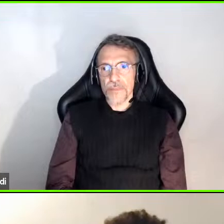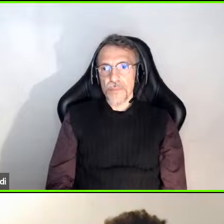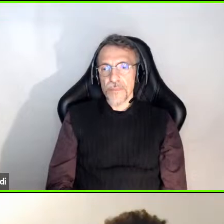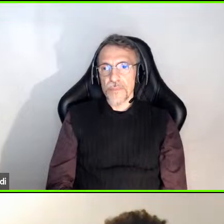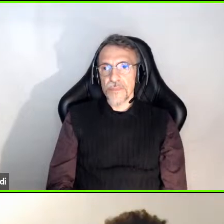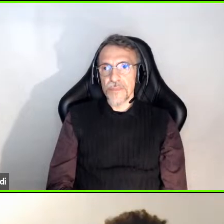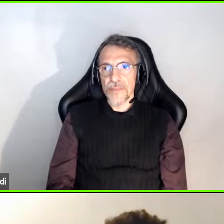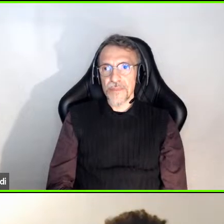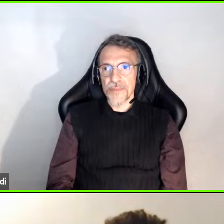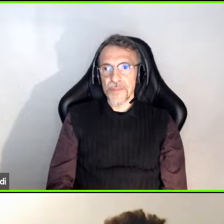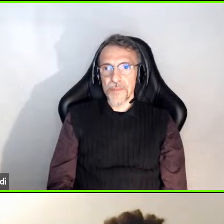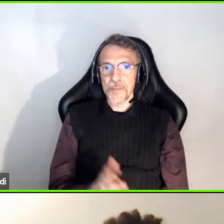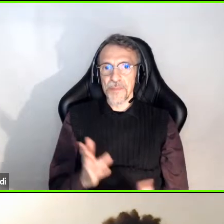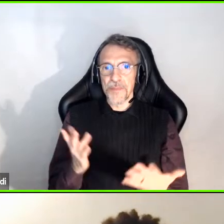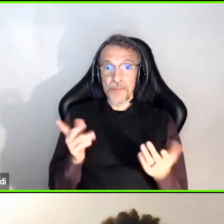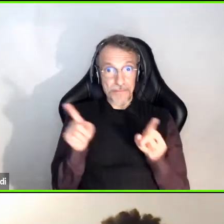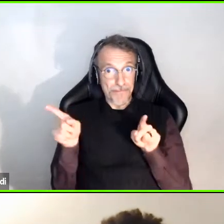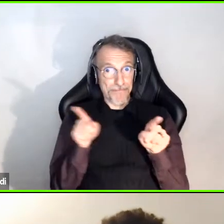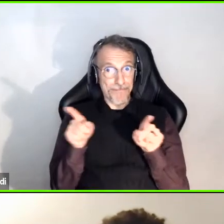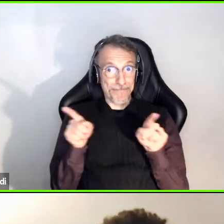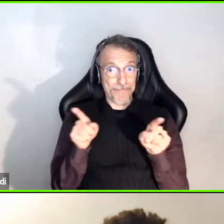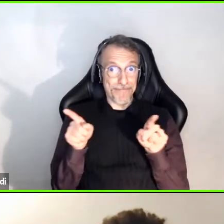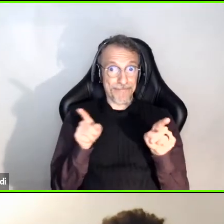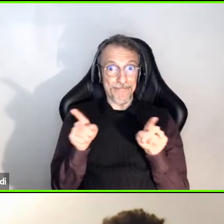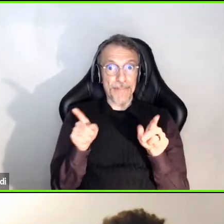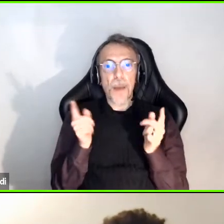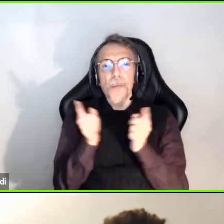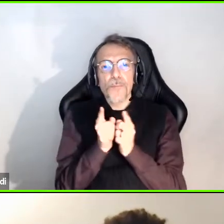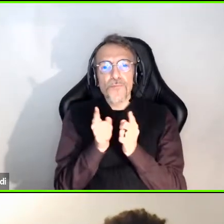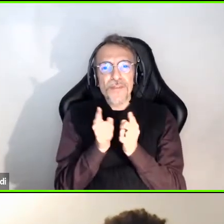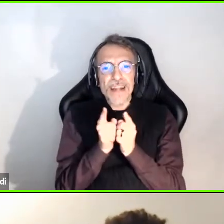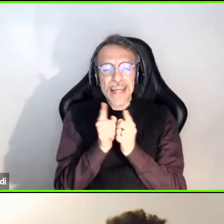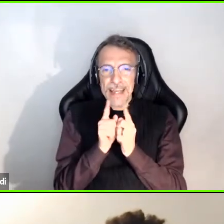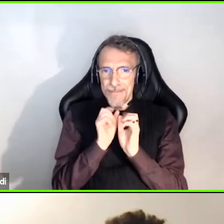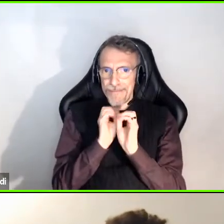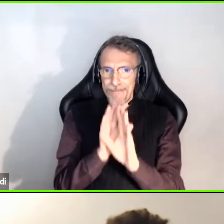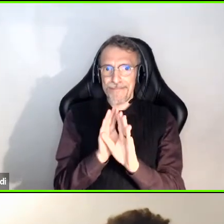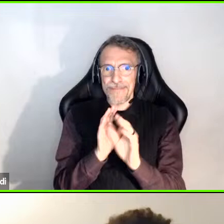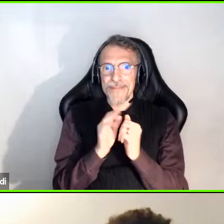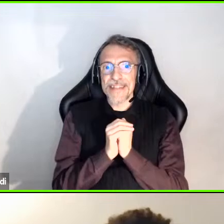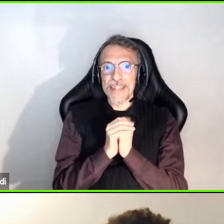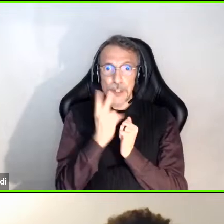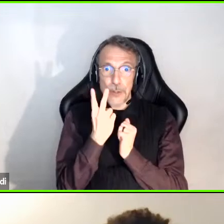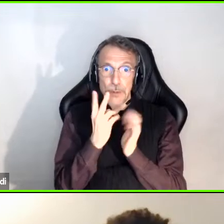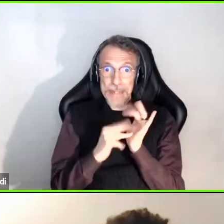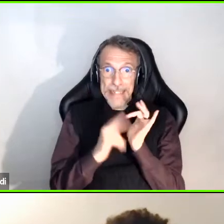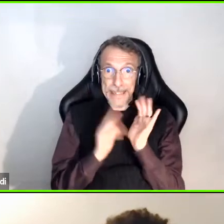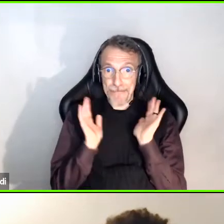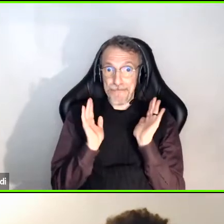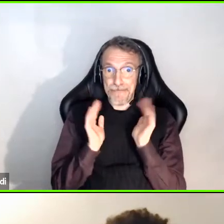So either one of you, very briefly, literally, we've got 2 minutes.